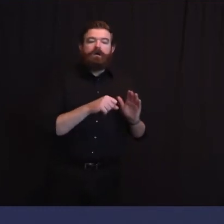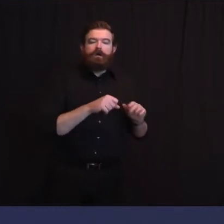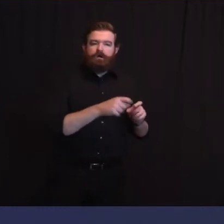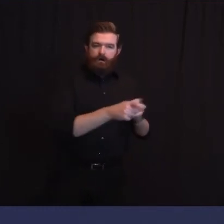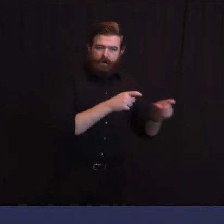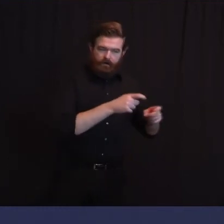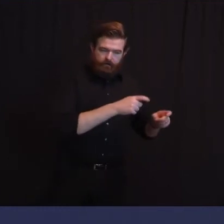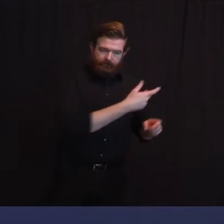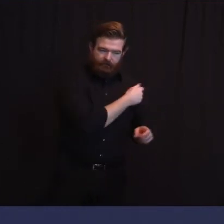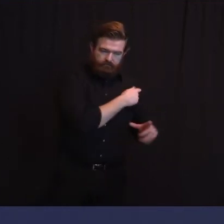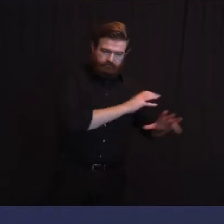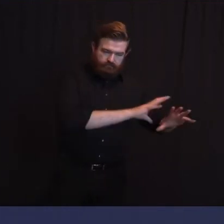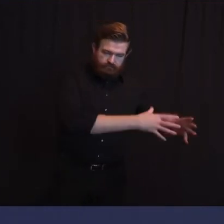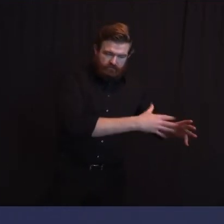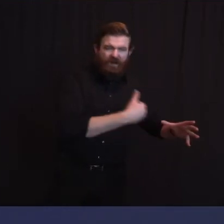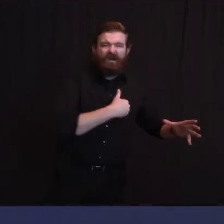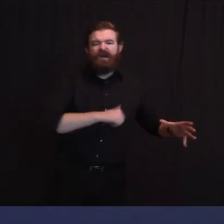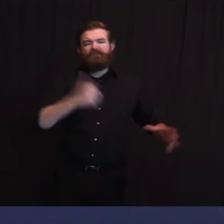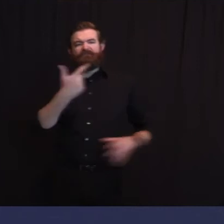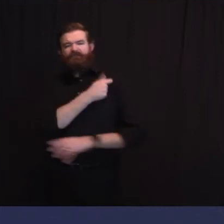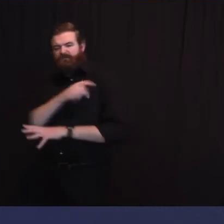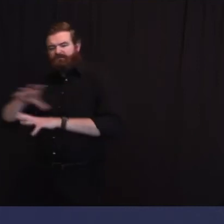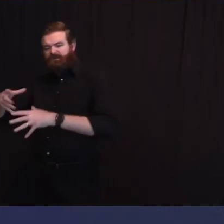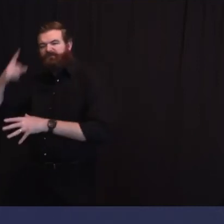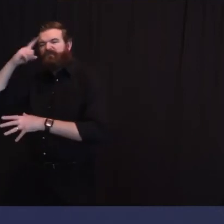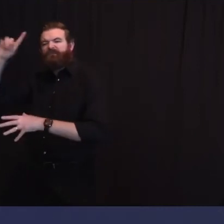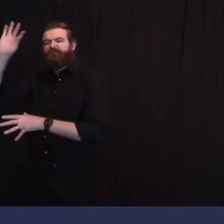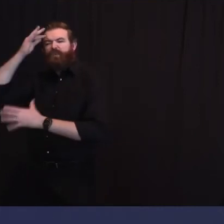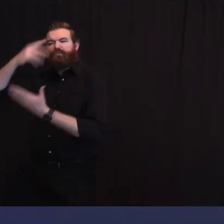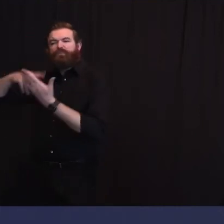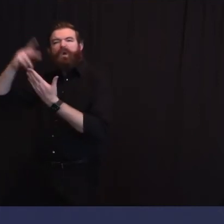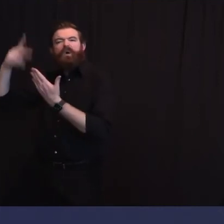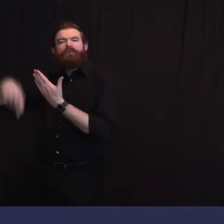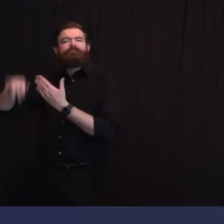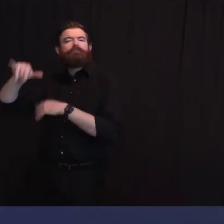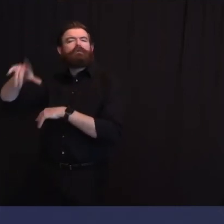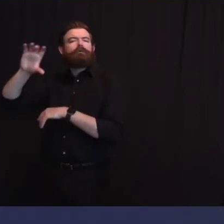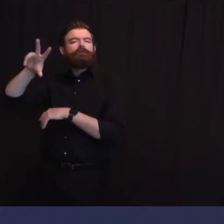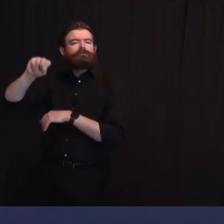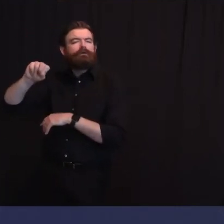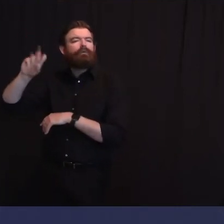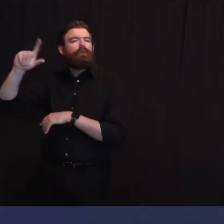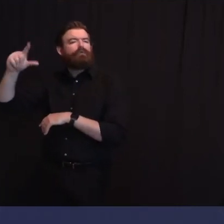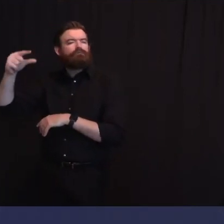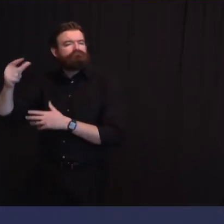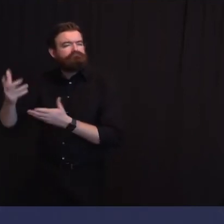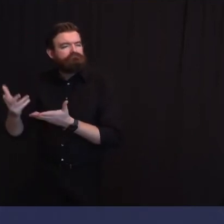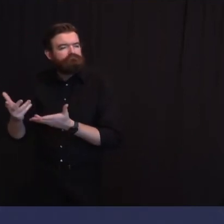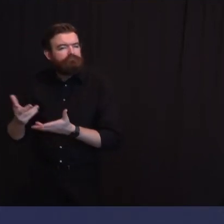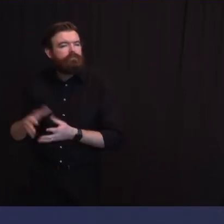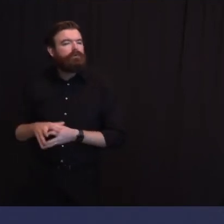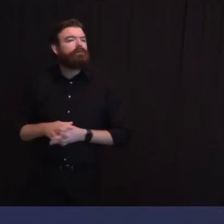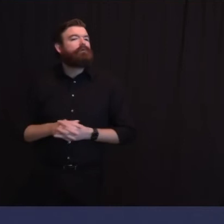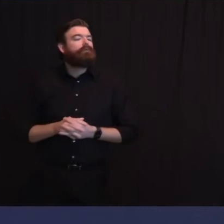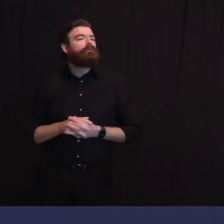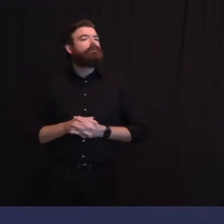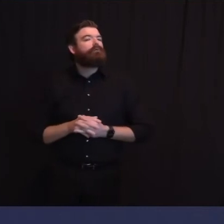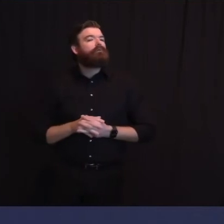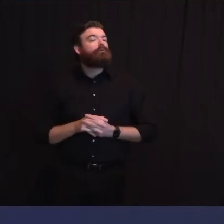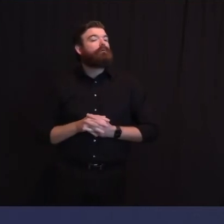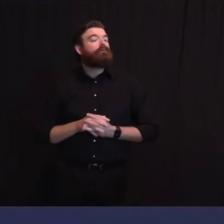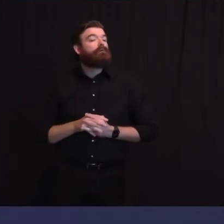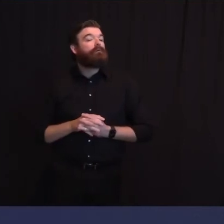pharmacies. Can you explain why 50 to 70% of the vaccines the state controls are going into people's arms? Why